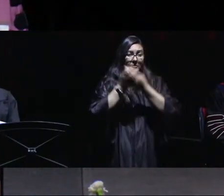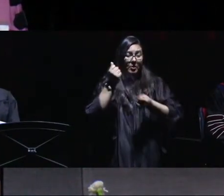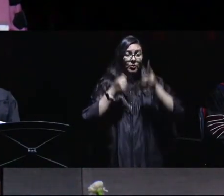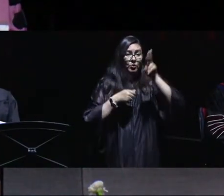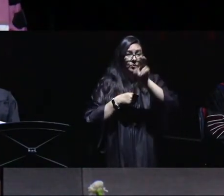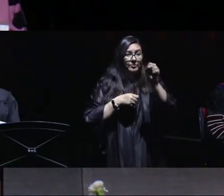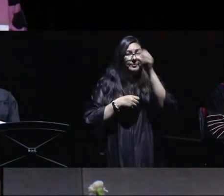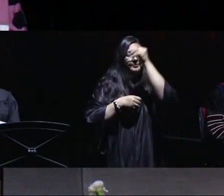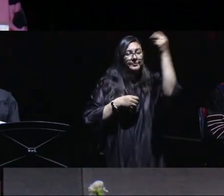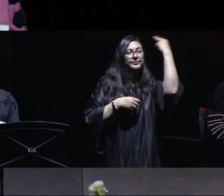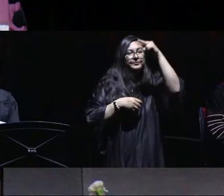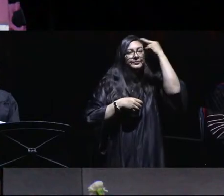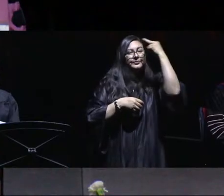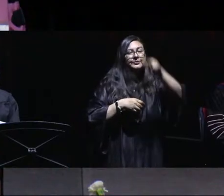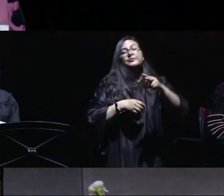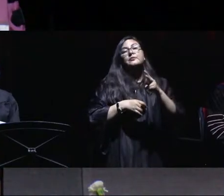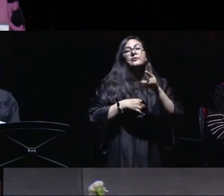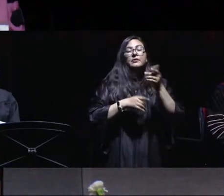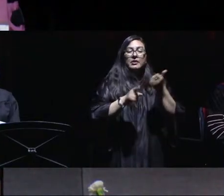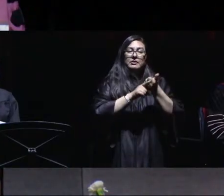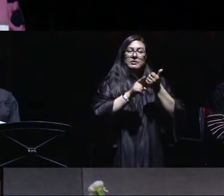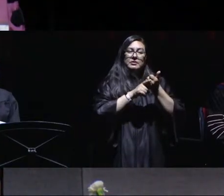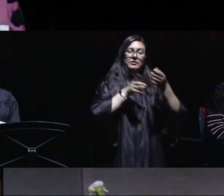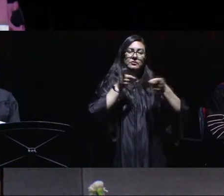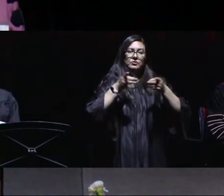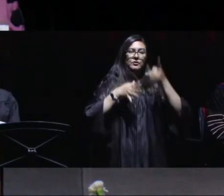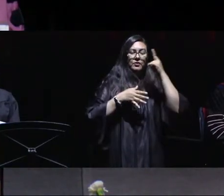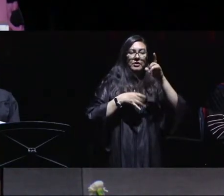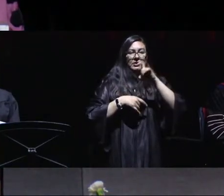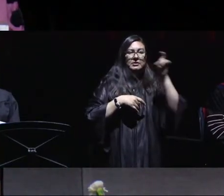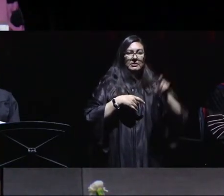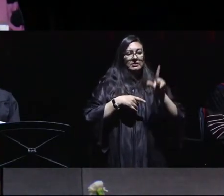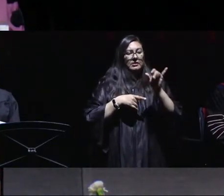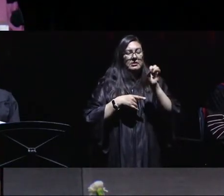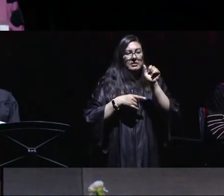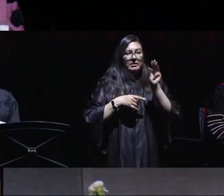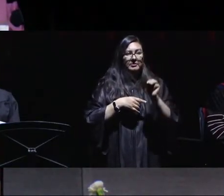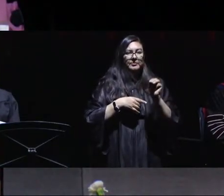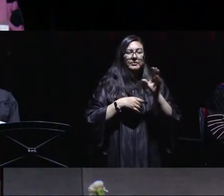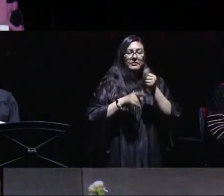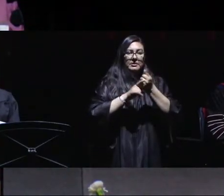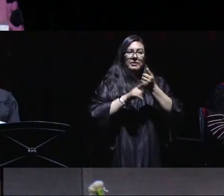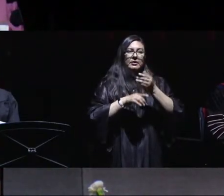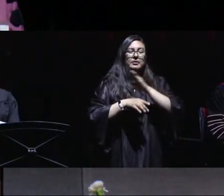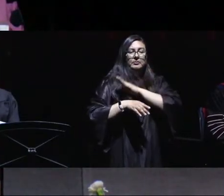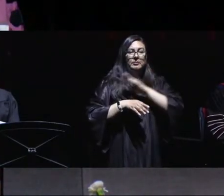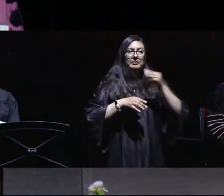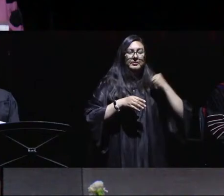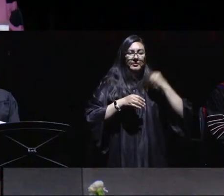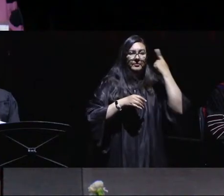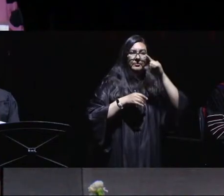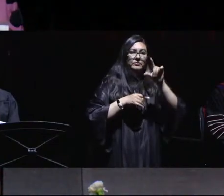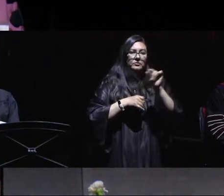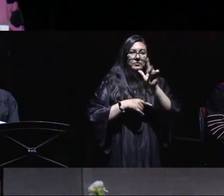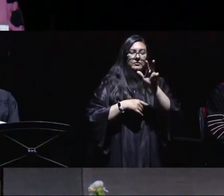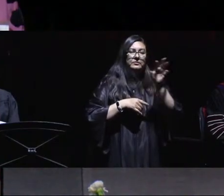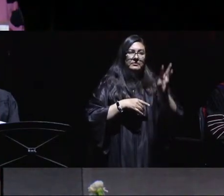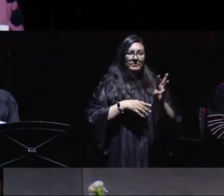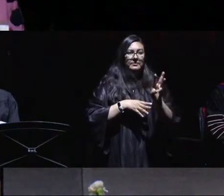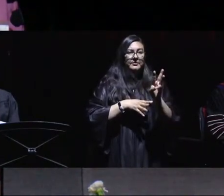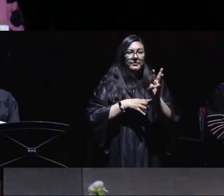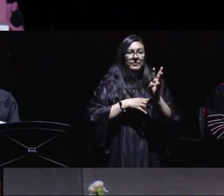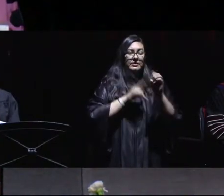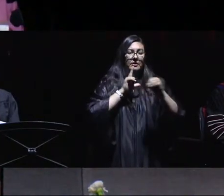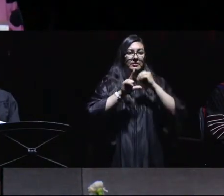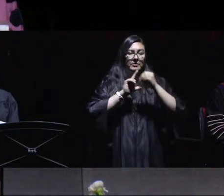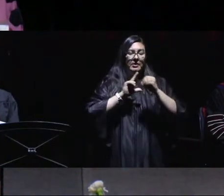States and Mexico. He serves as the director for the Texas Lyceum and as a board member for Texas 2036, the